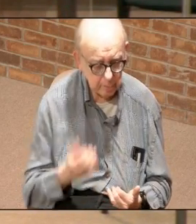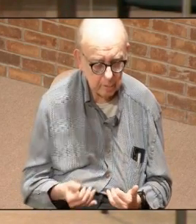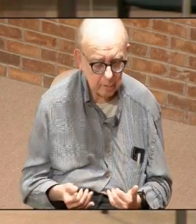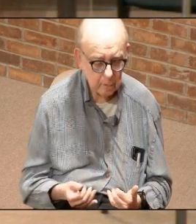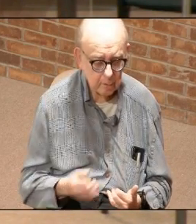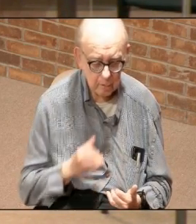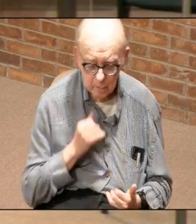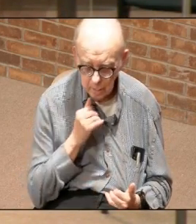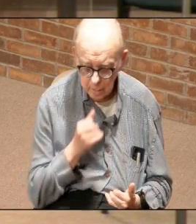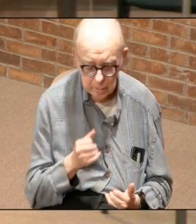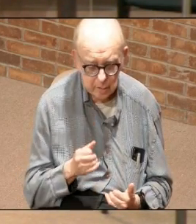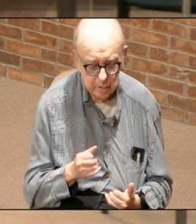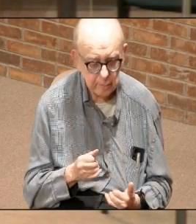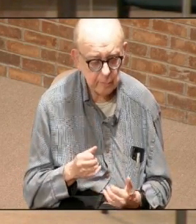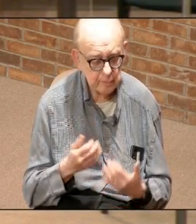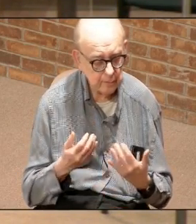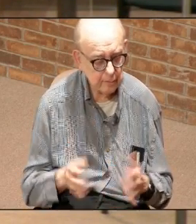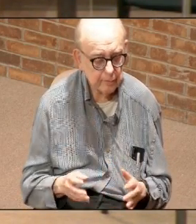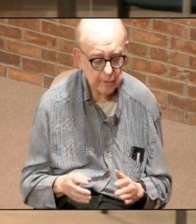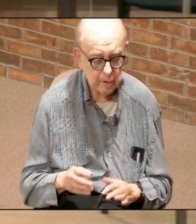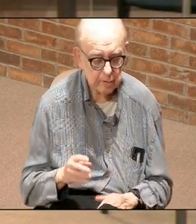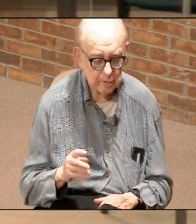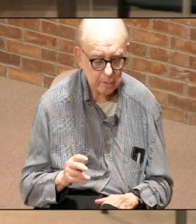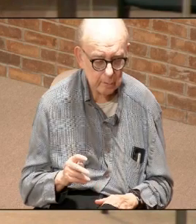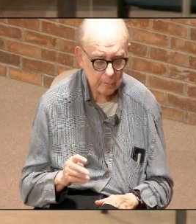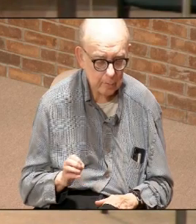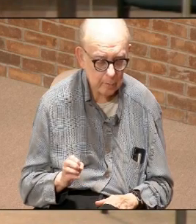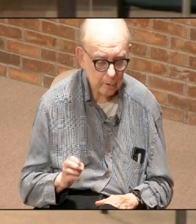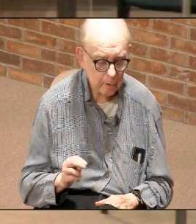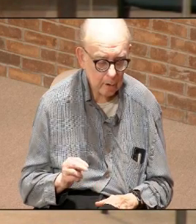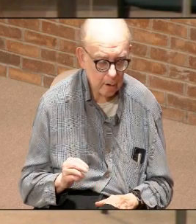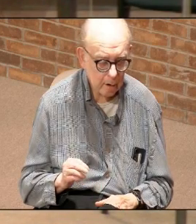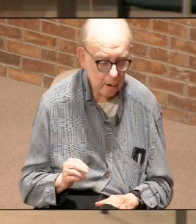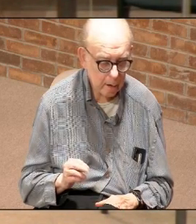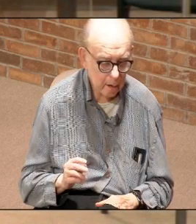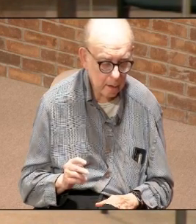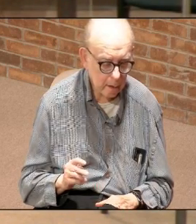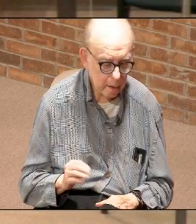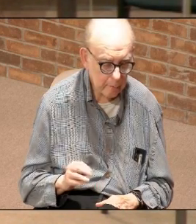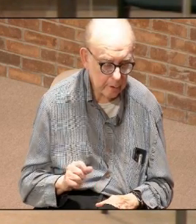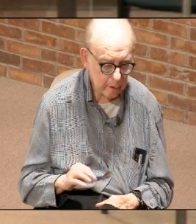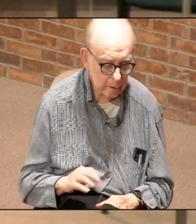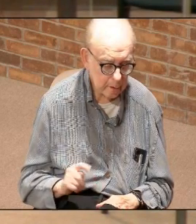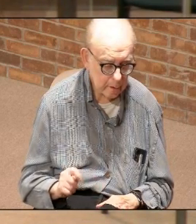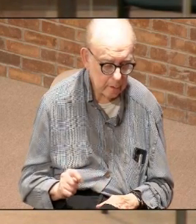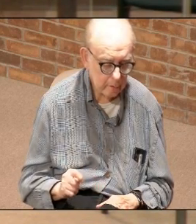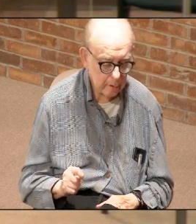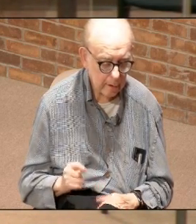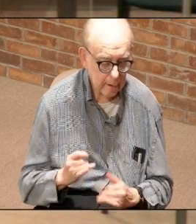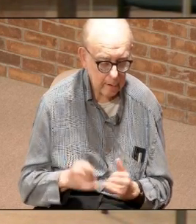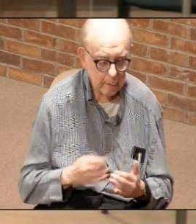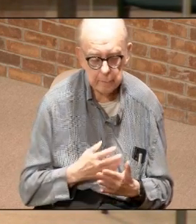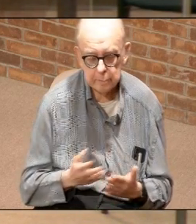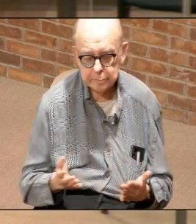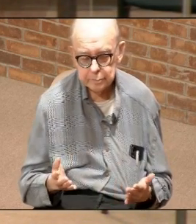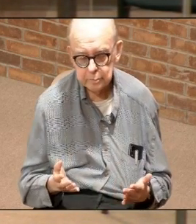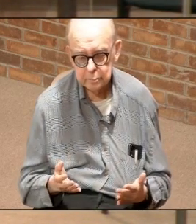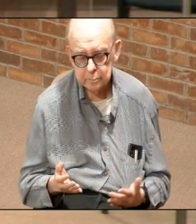This is not my permanent fixture, or yours either. And last thing